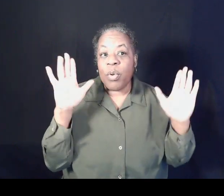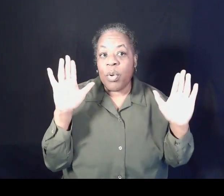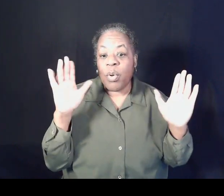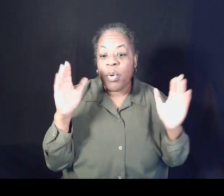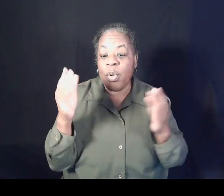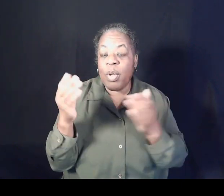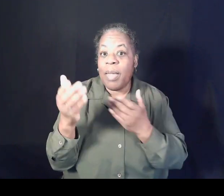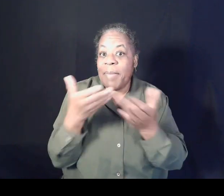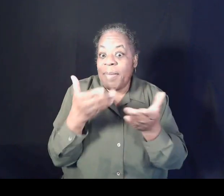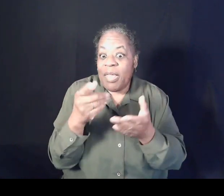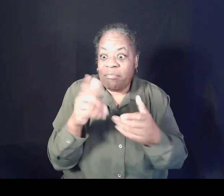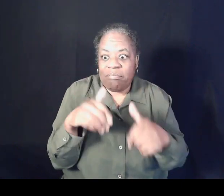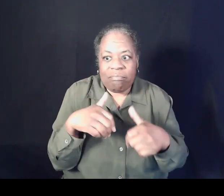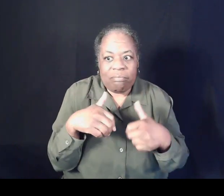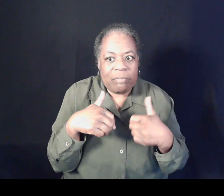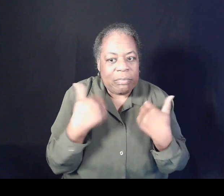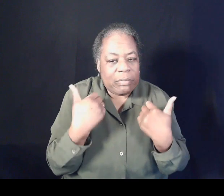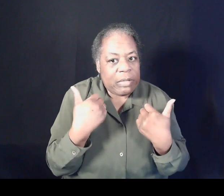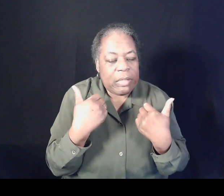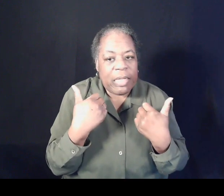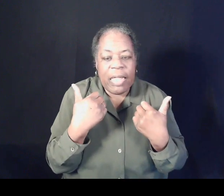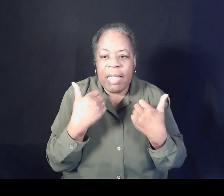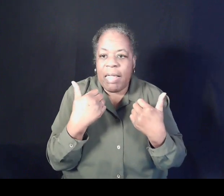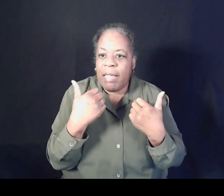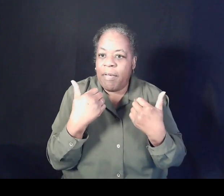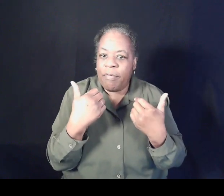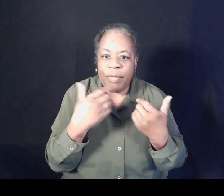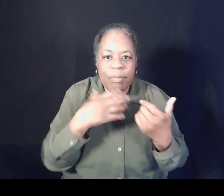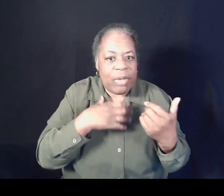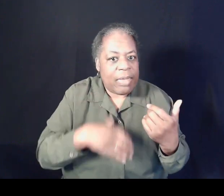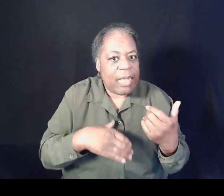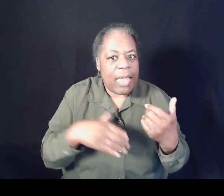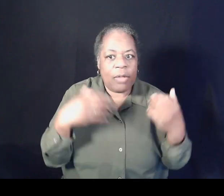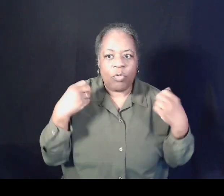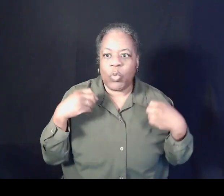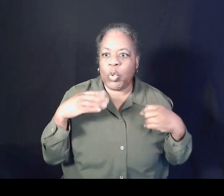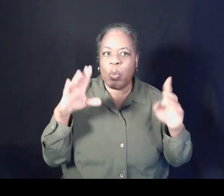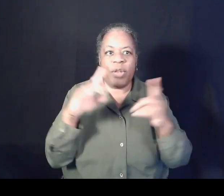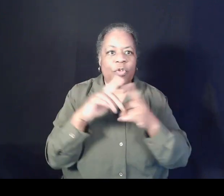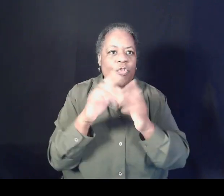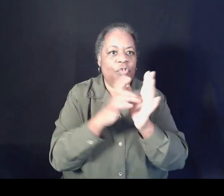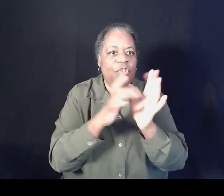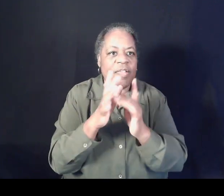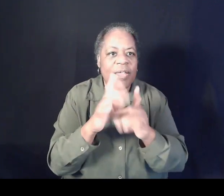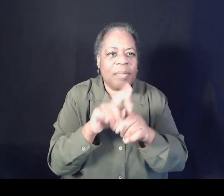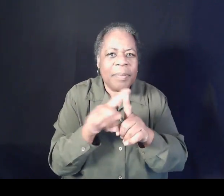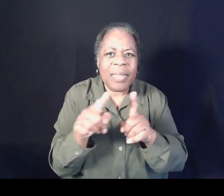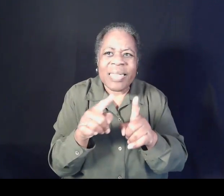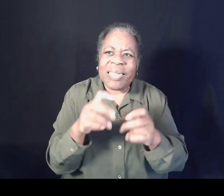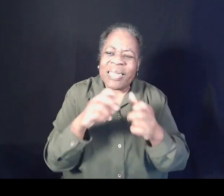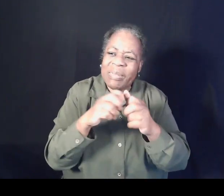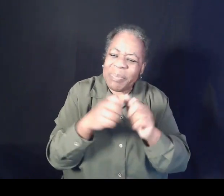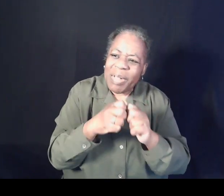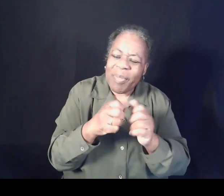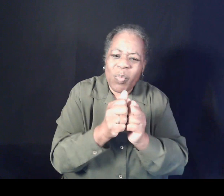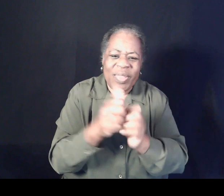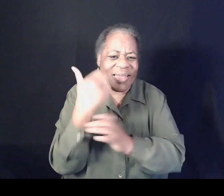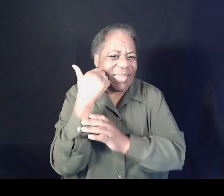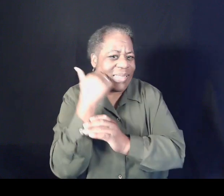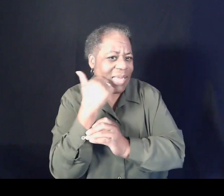live a life that desires to be surrendered to Jesus, but you're having difficulty with that daily